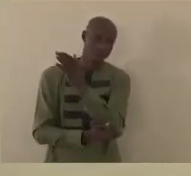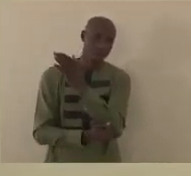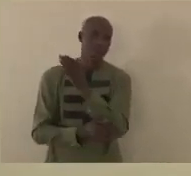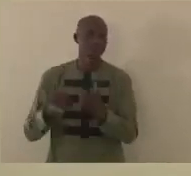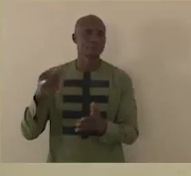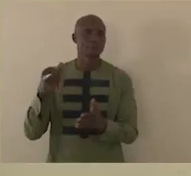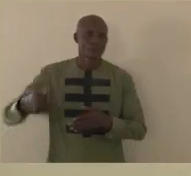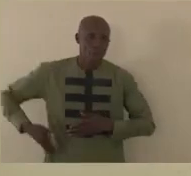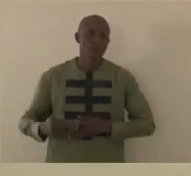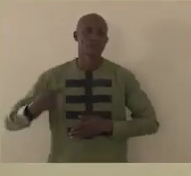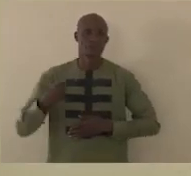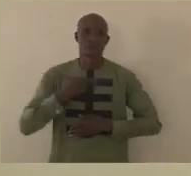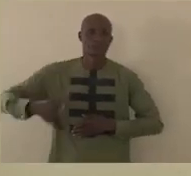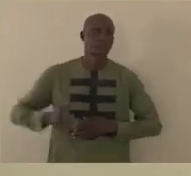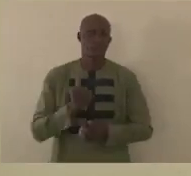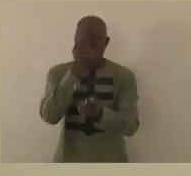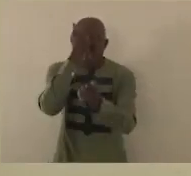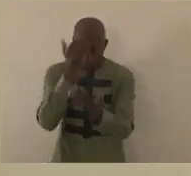country, that you should obey